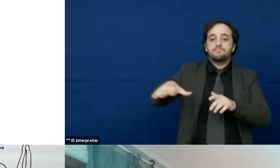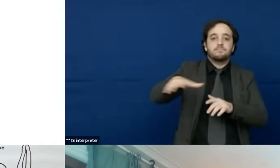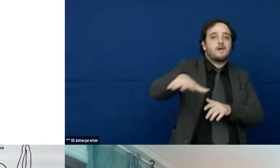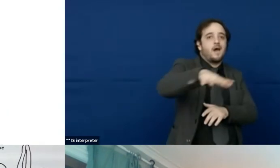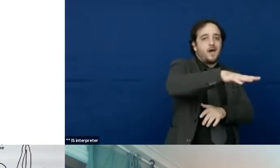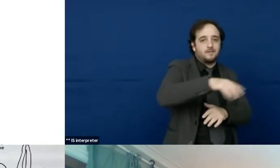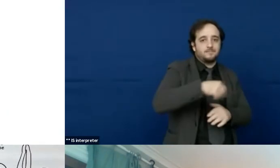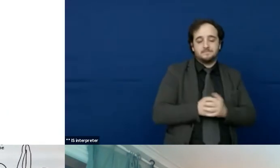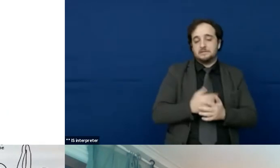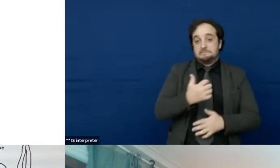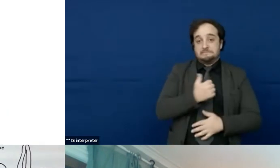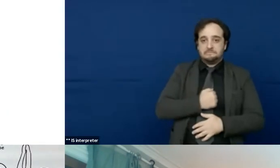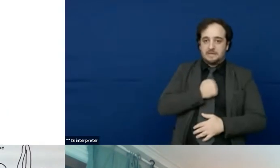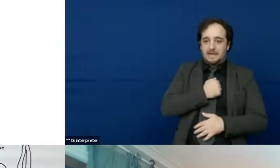to